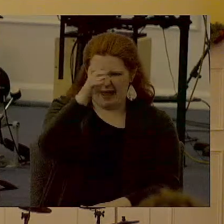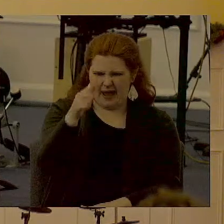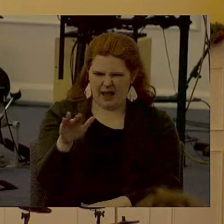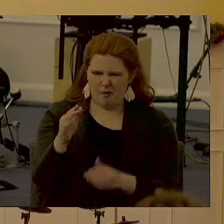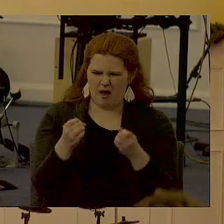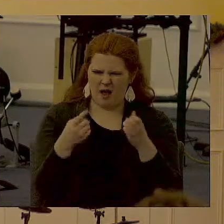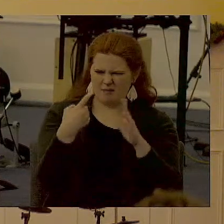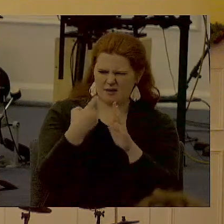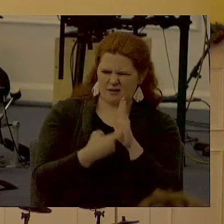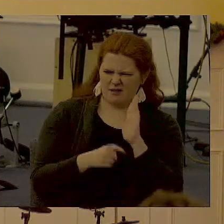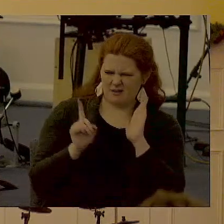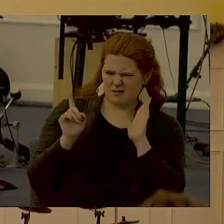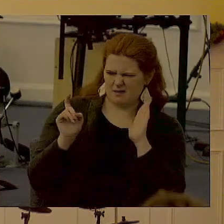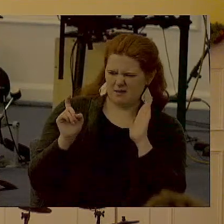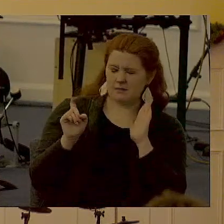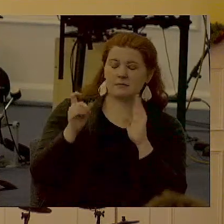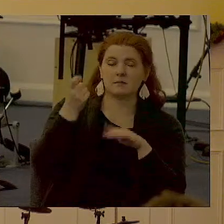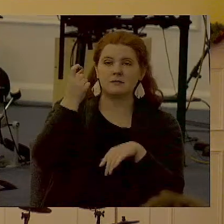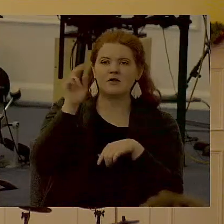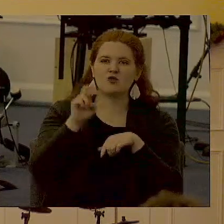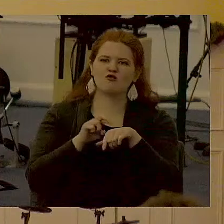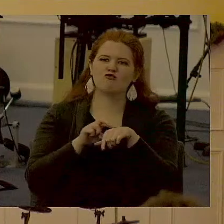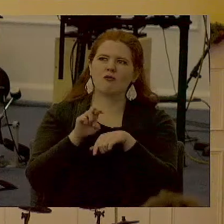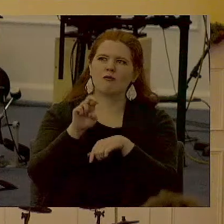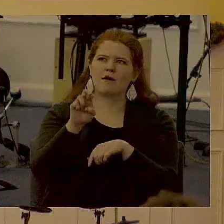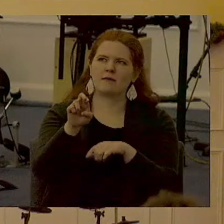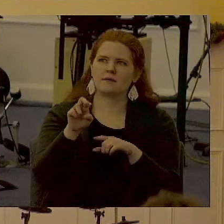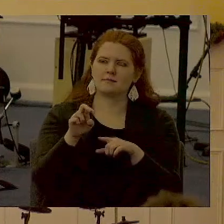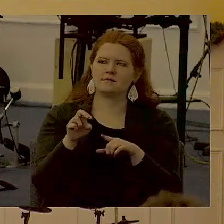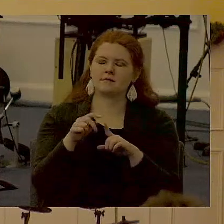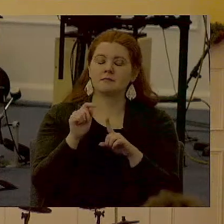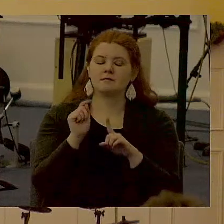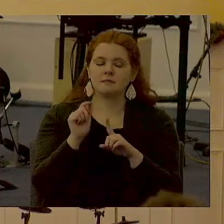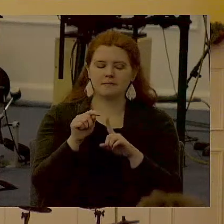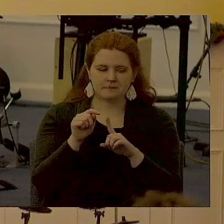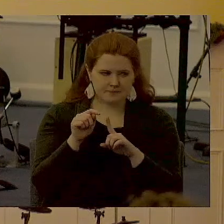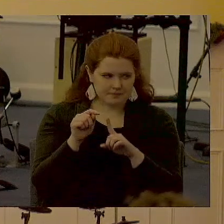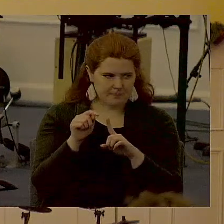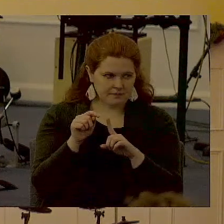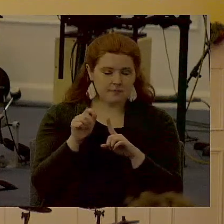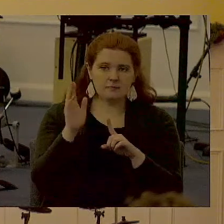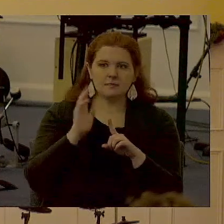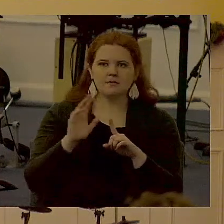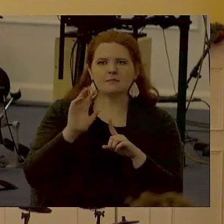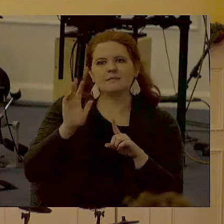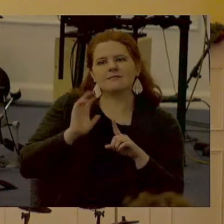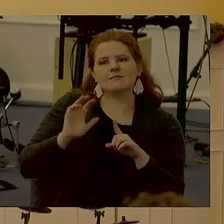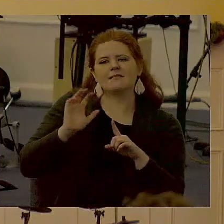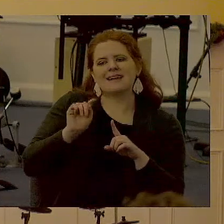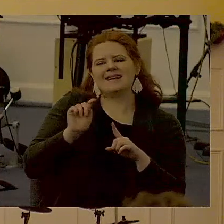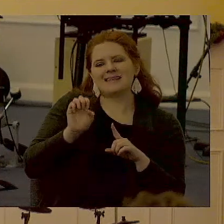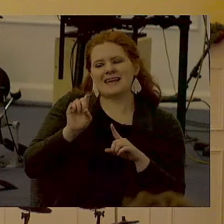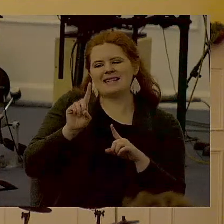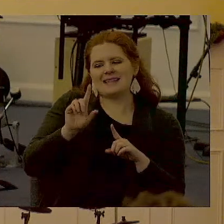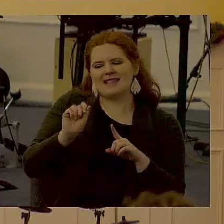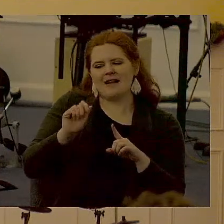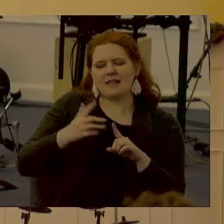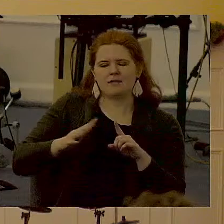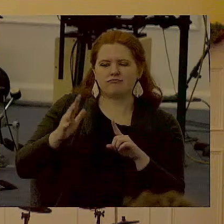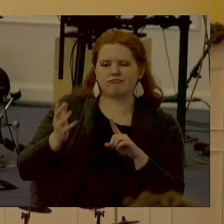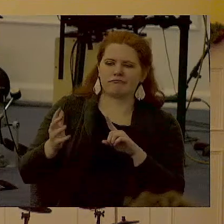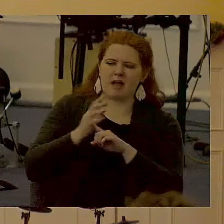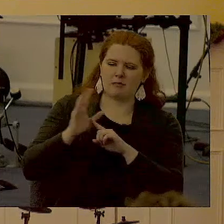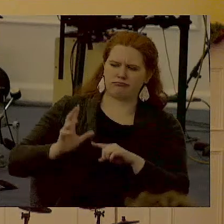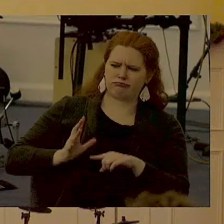it cost? It is a reference to the fact that Tesla has their kind of